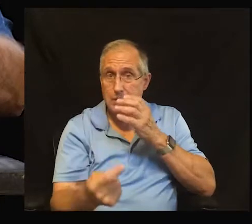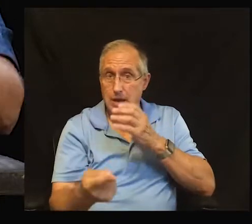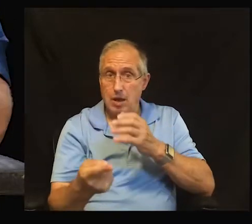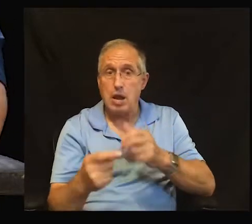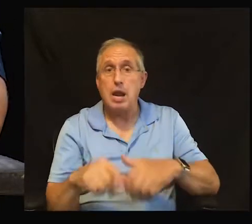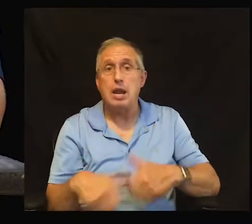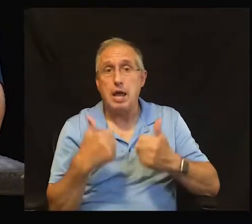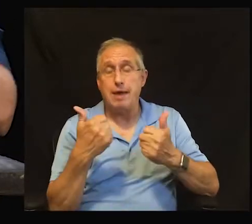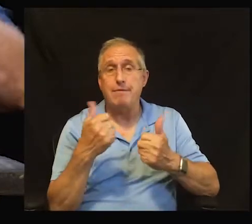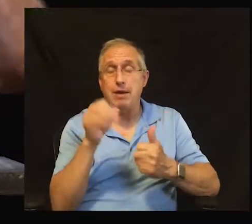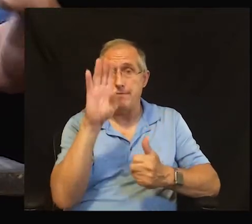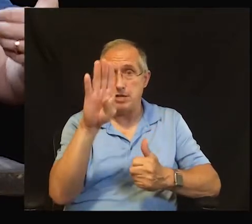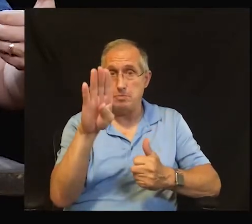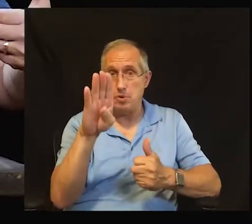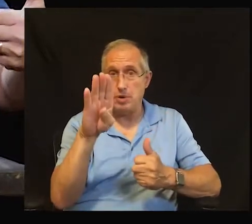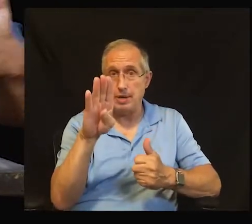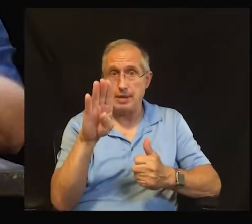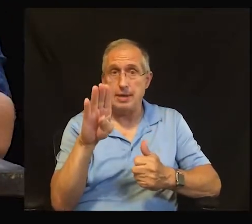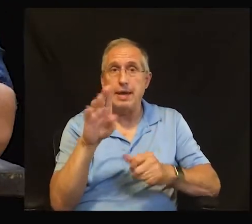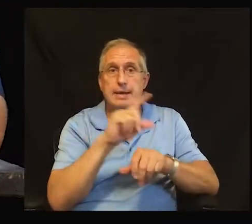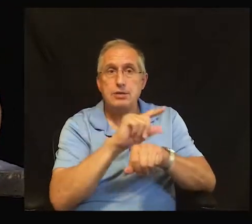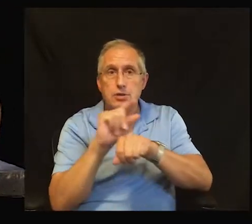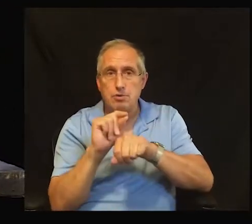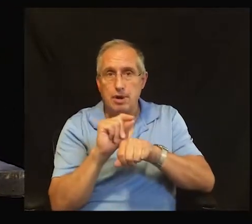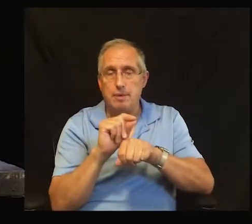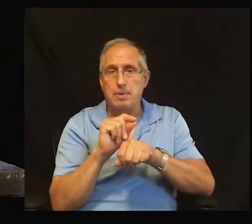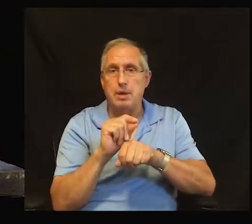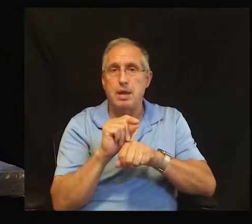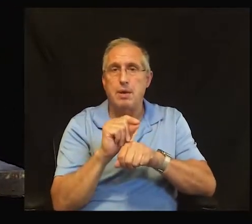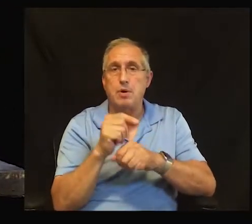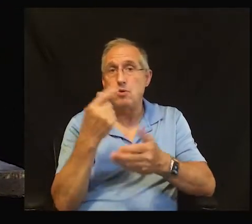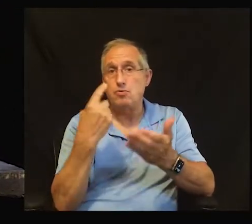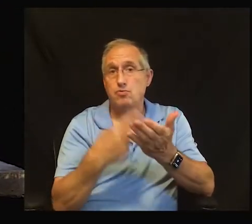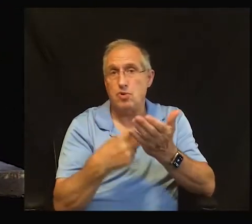go live on my Facebook and Instagram. I'm going to go live, and